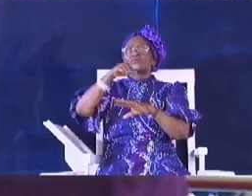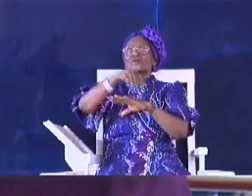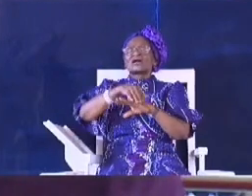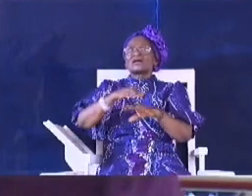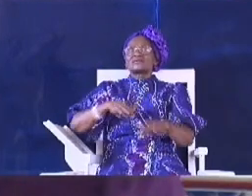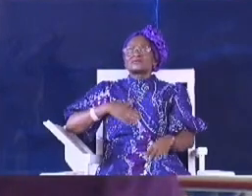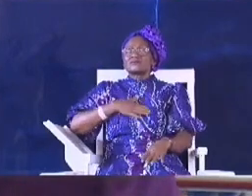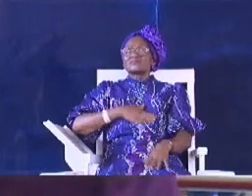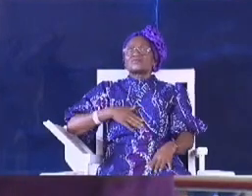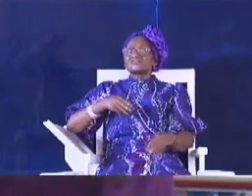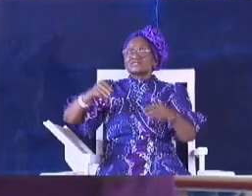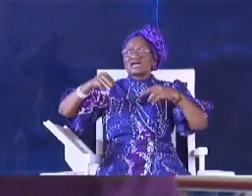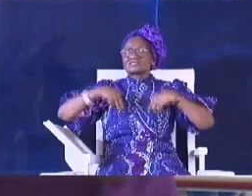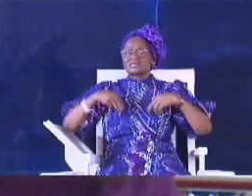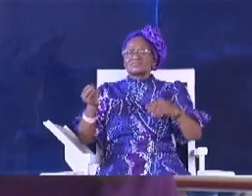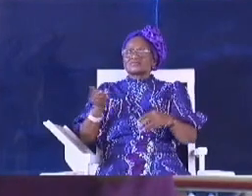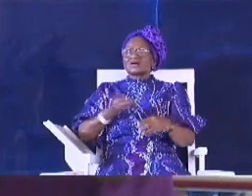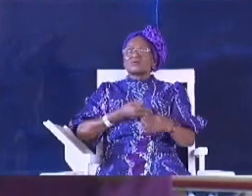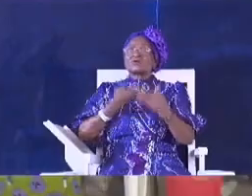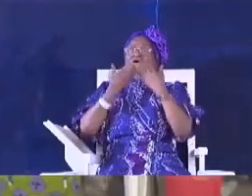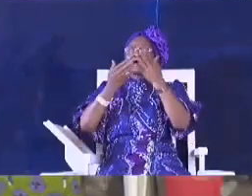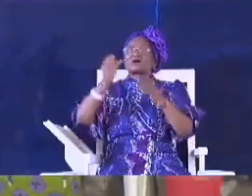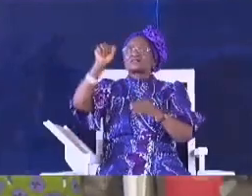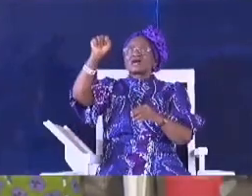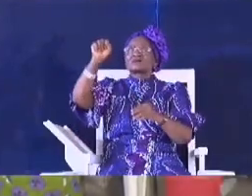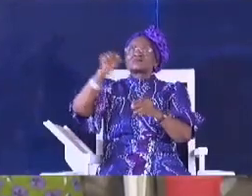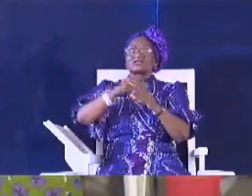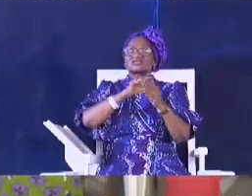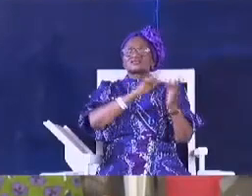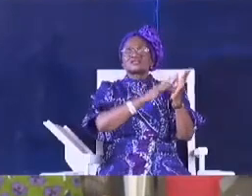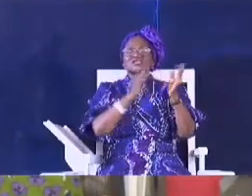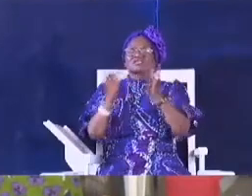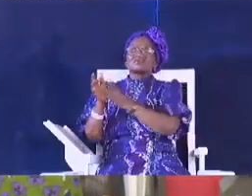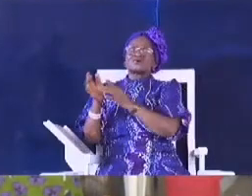Please accept our thanks in Jesus' name.